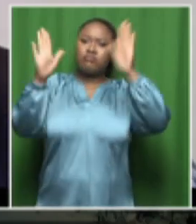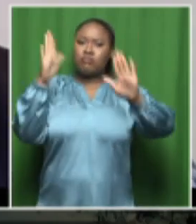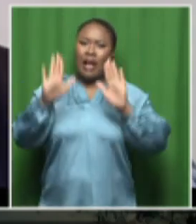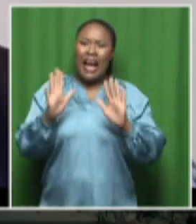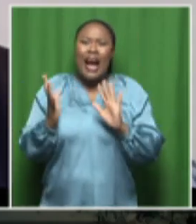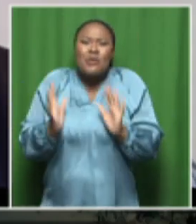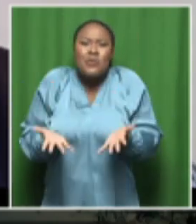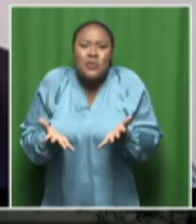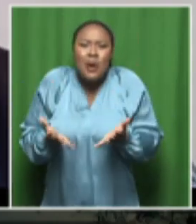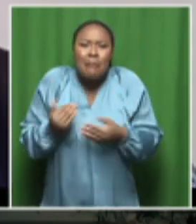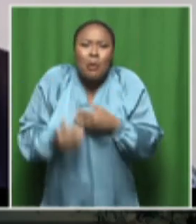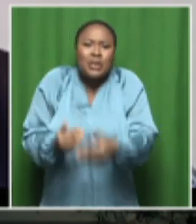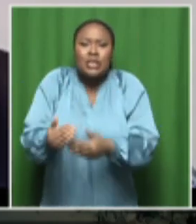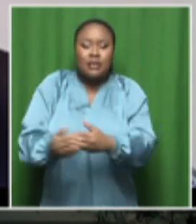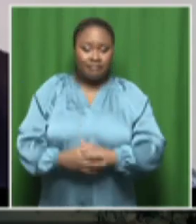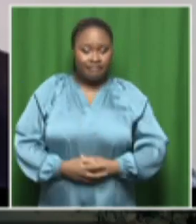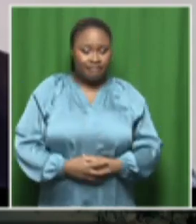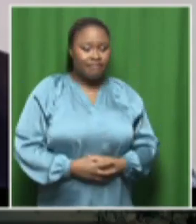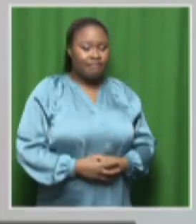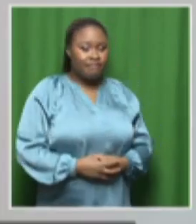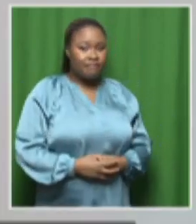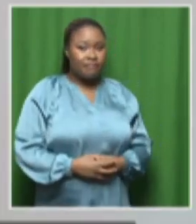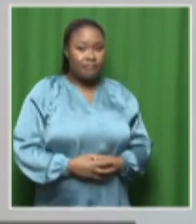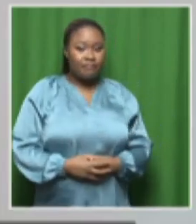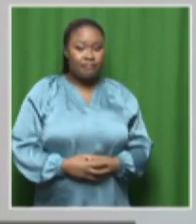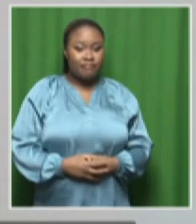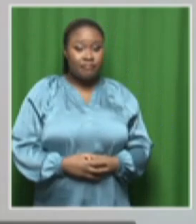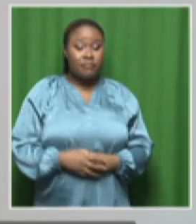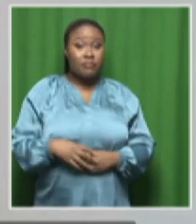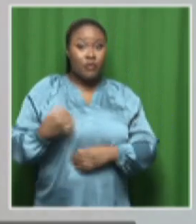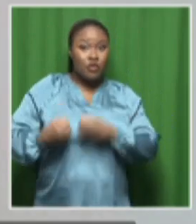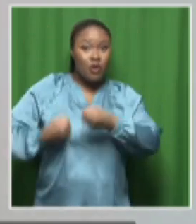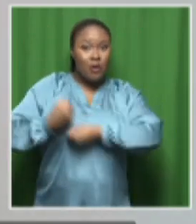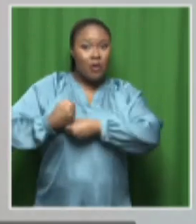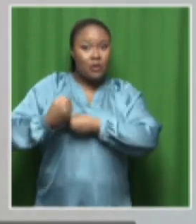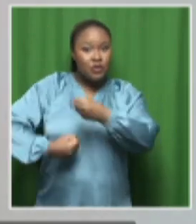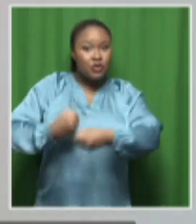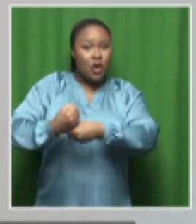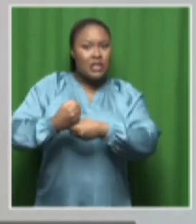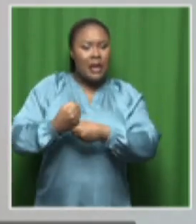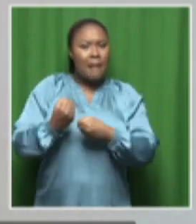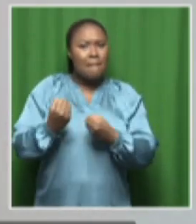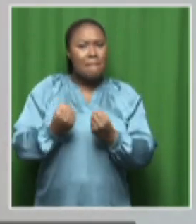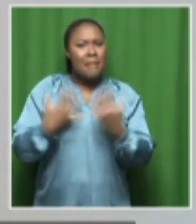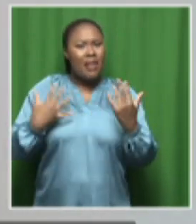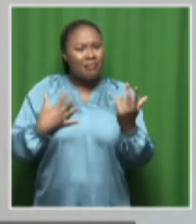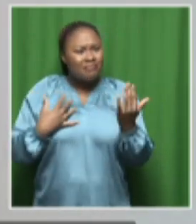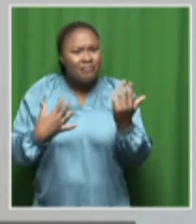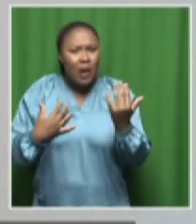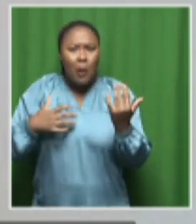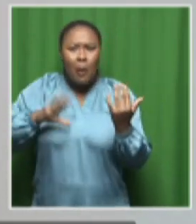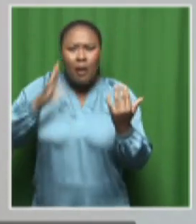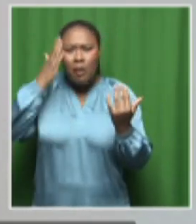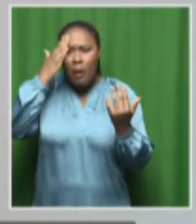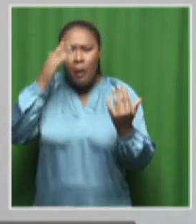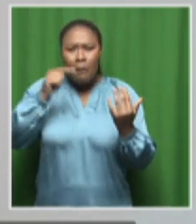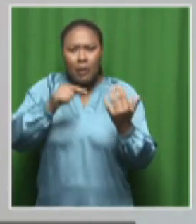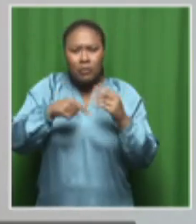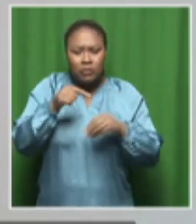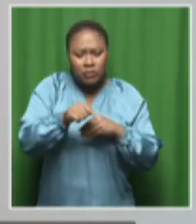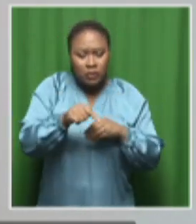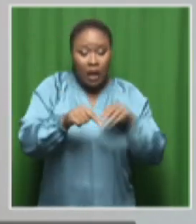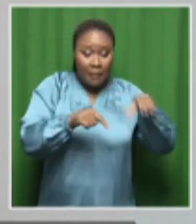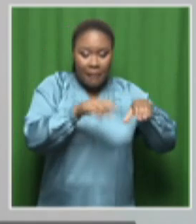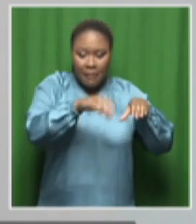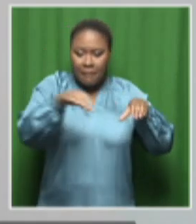Simpiwe, I think it's been building for a couple of years. We knew that the archaeological sites were on